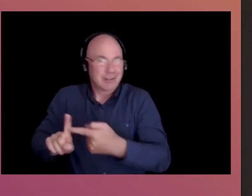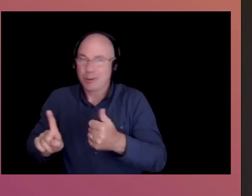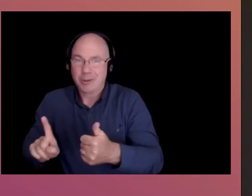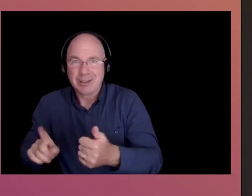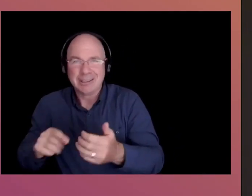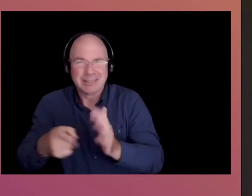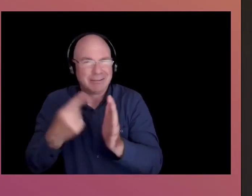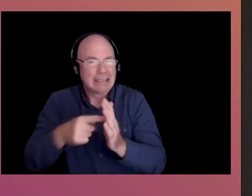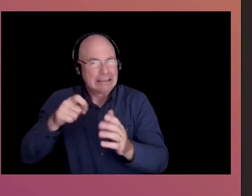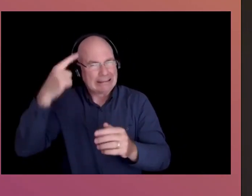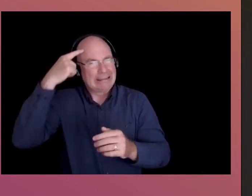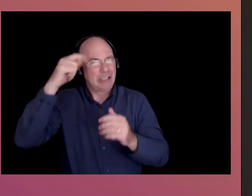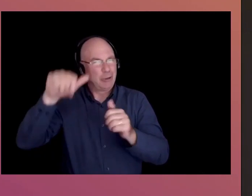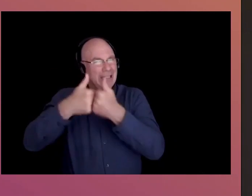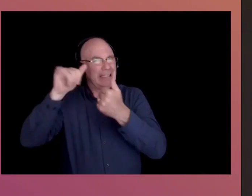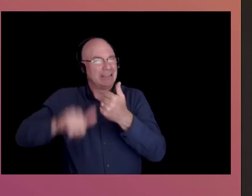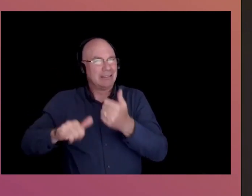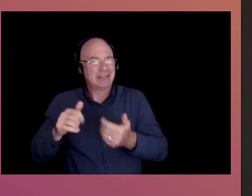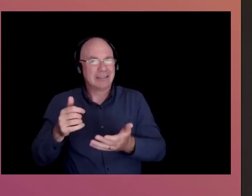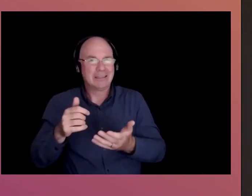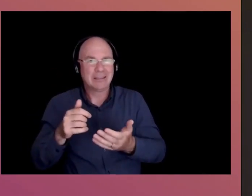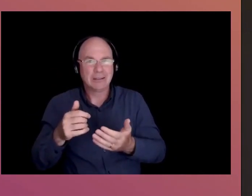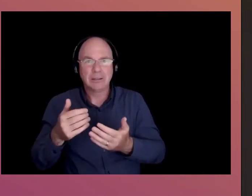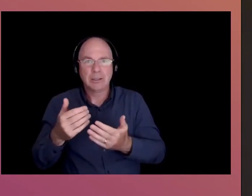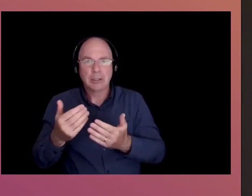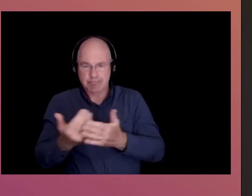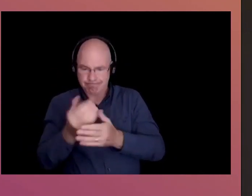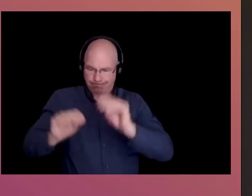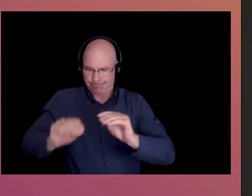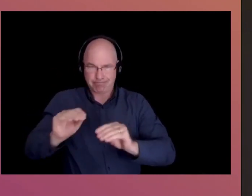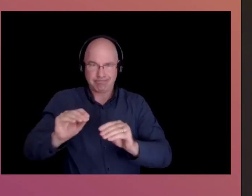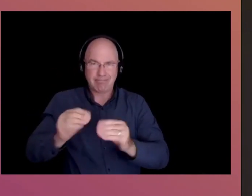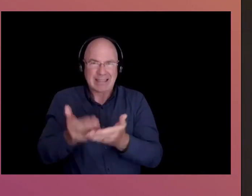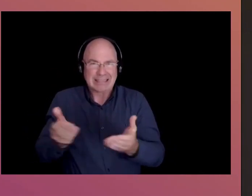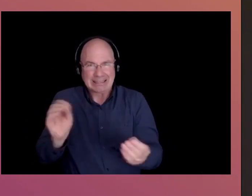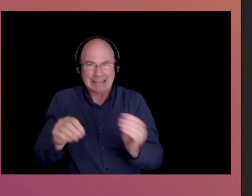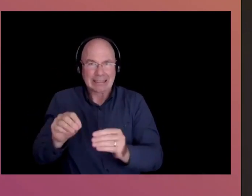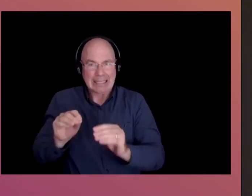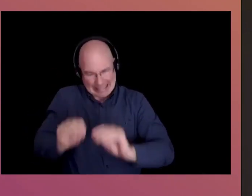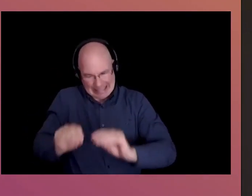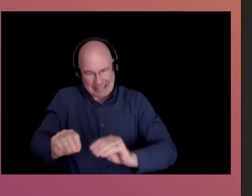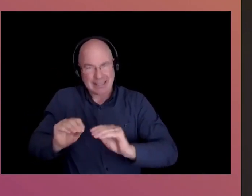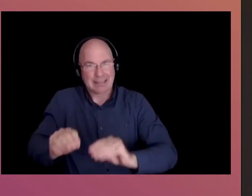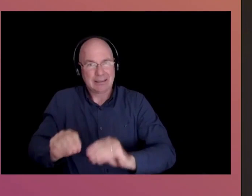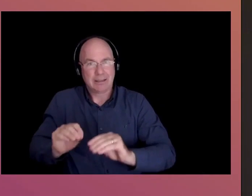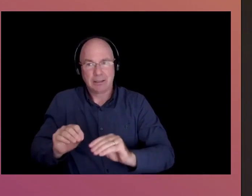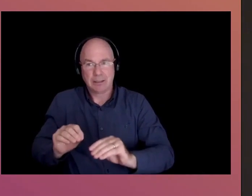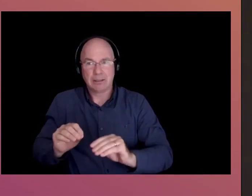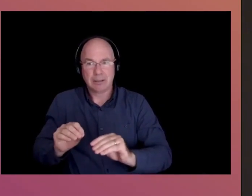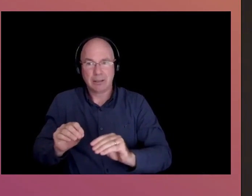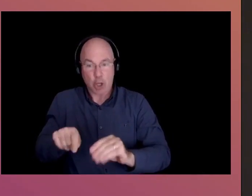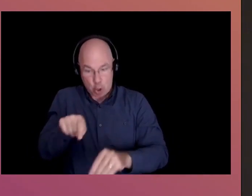develop new tech, new components a lot to teach robots you are leading